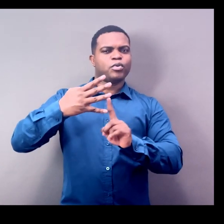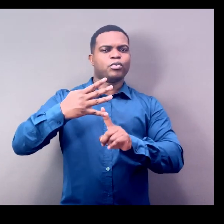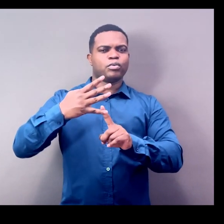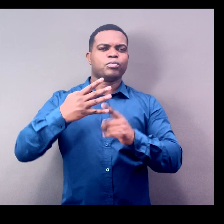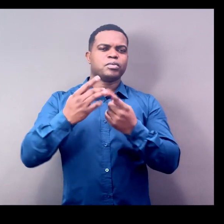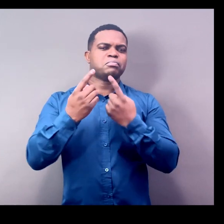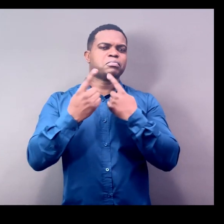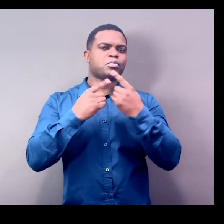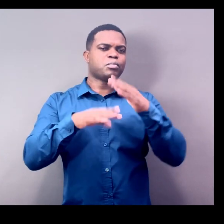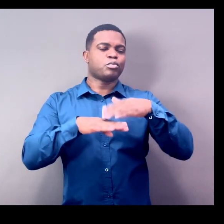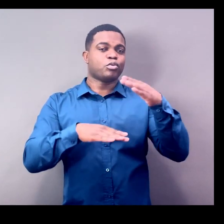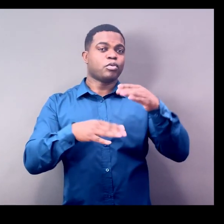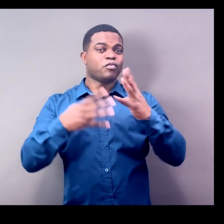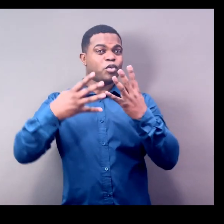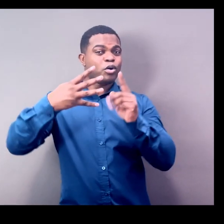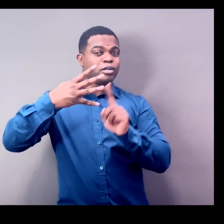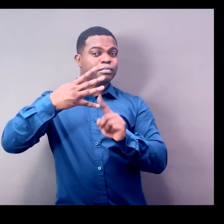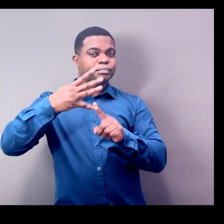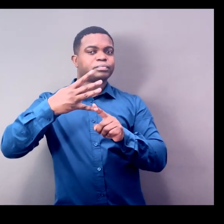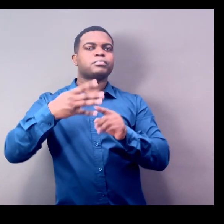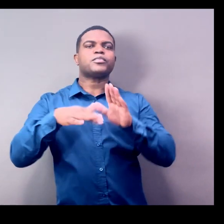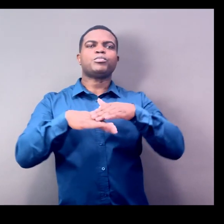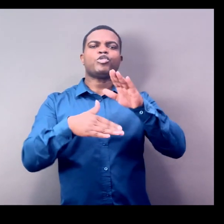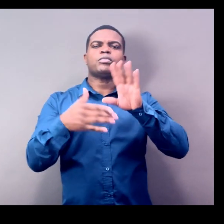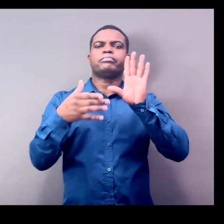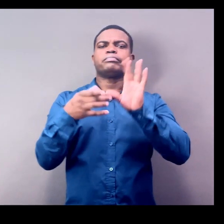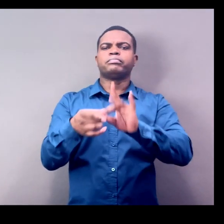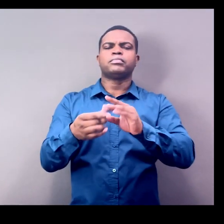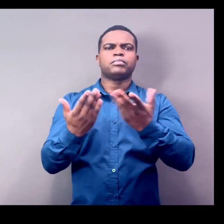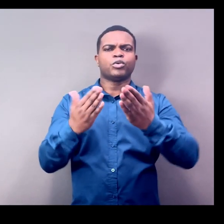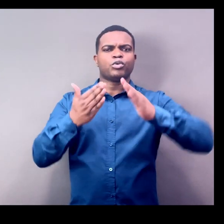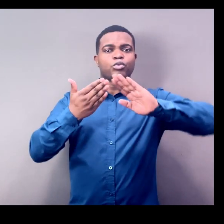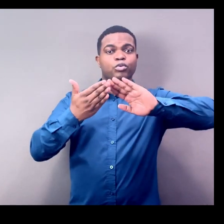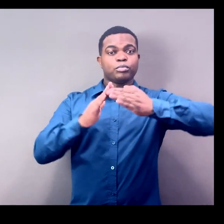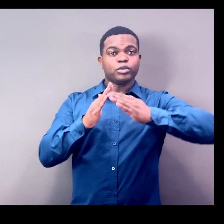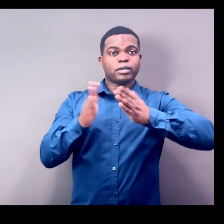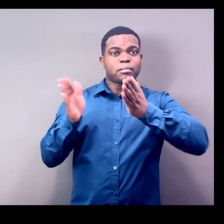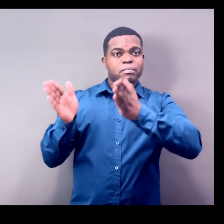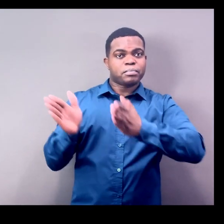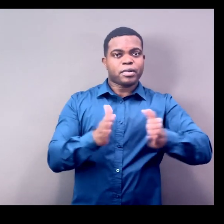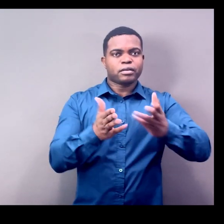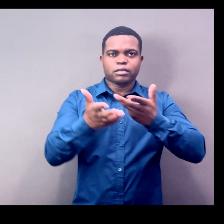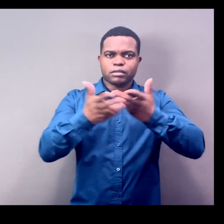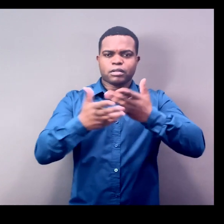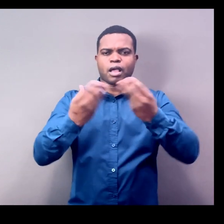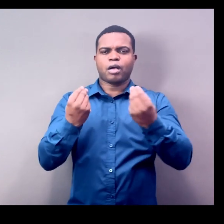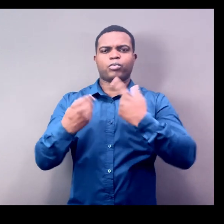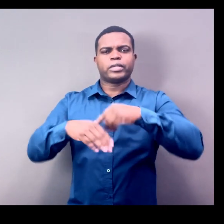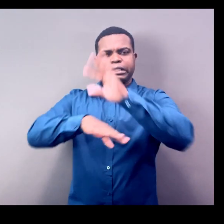in Module 4, we are going to be talking about designing and planning community engagement